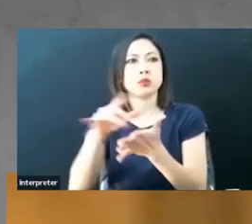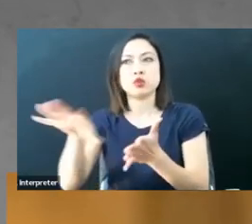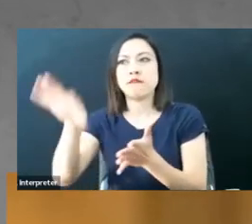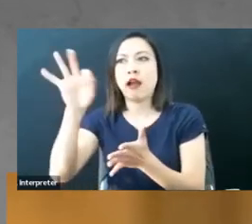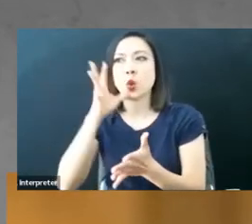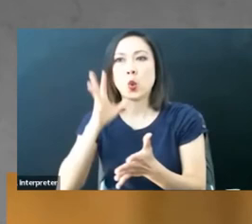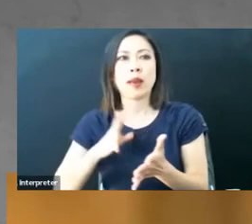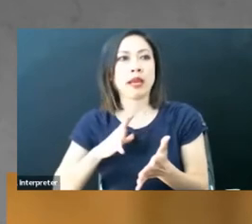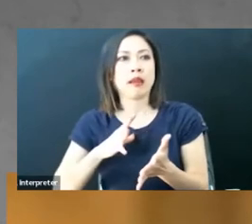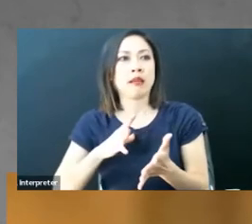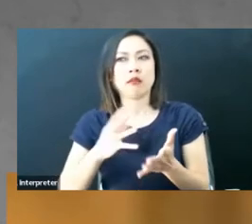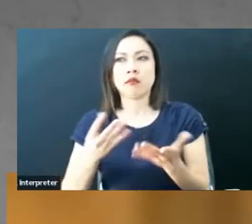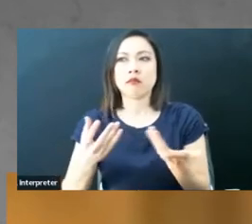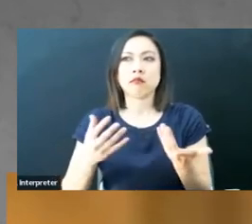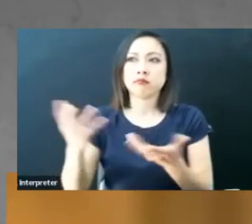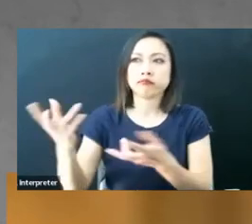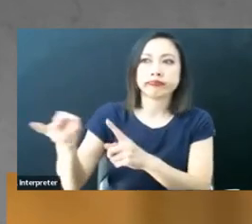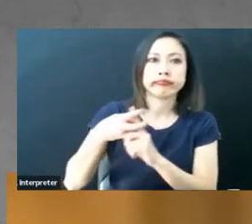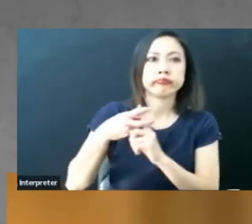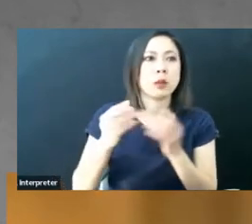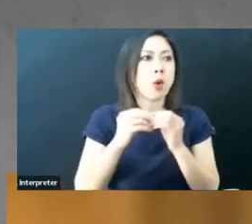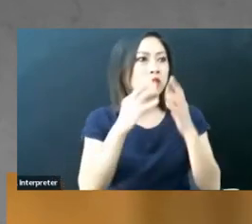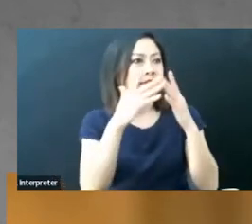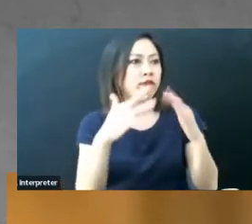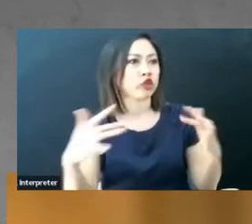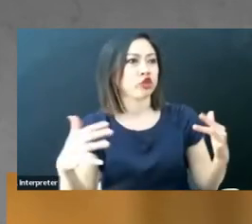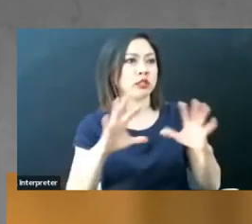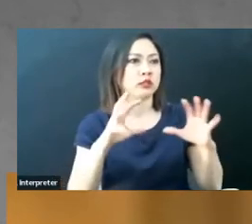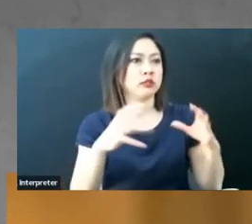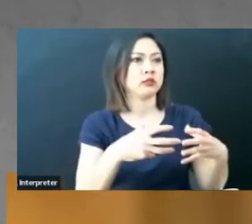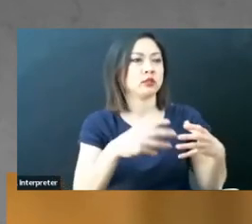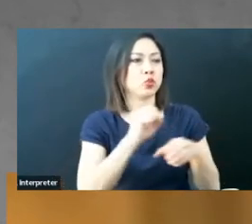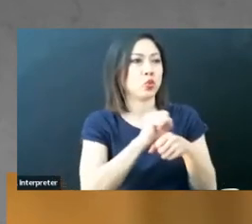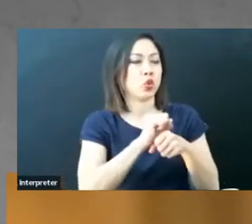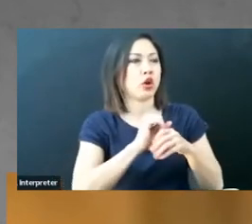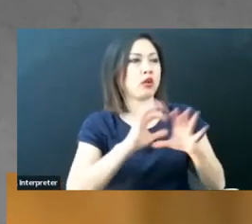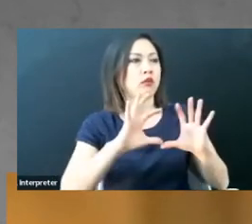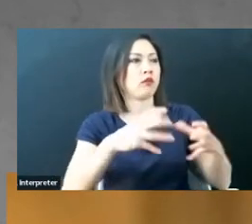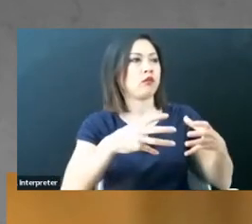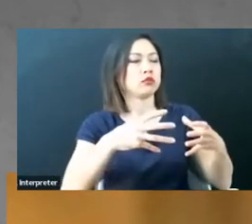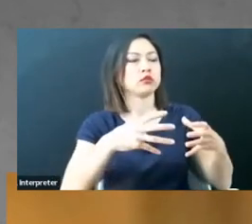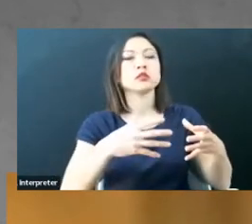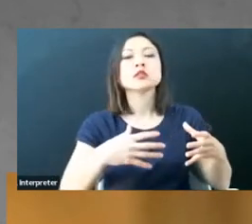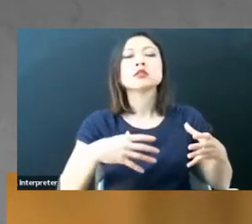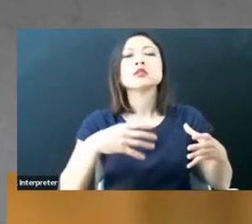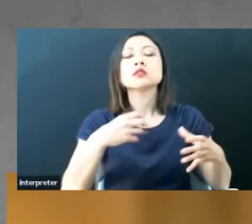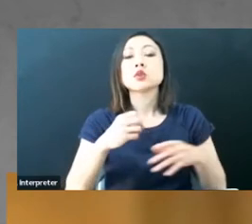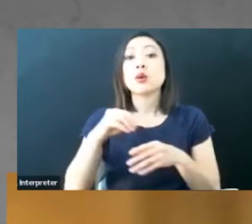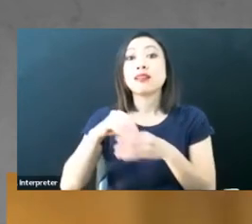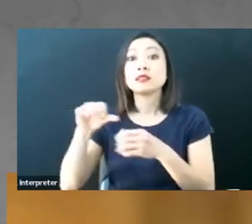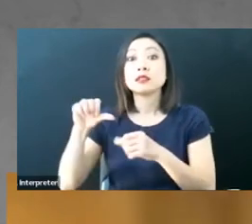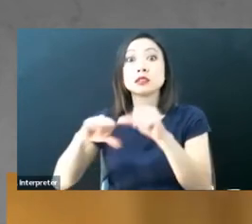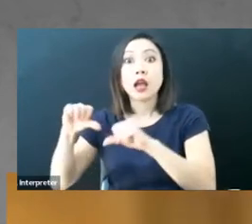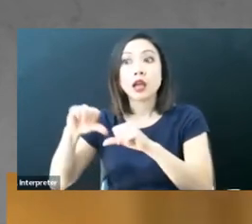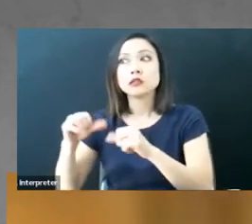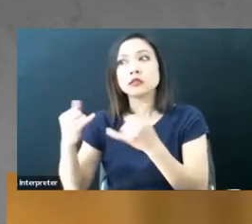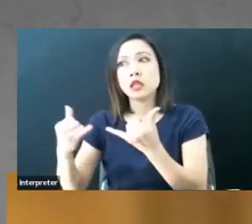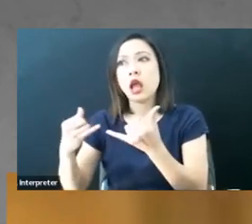you encounter? Is it much deeper than that in terms of really women in science, women doing STEM